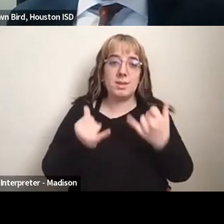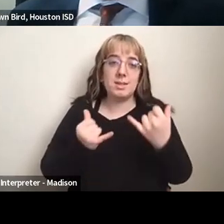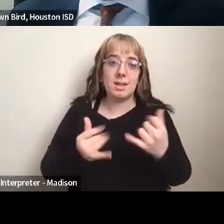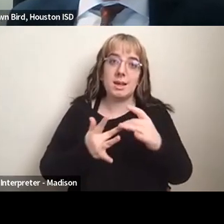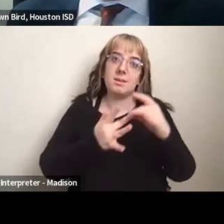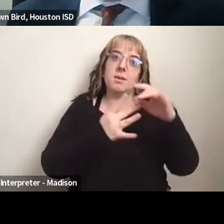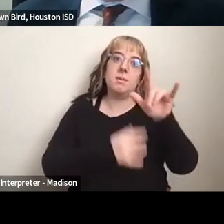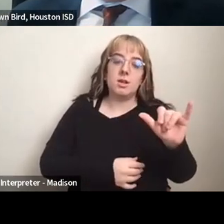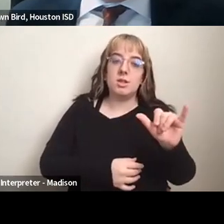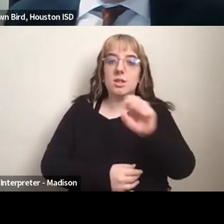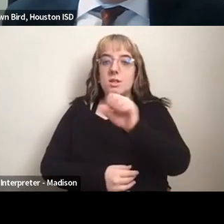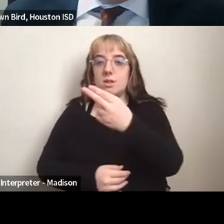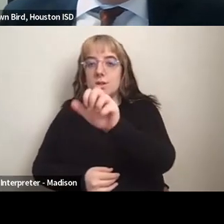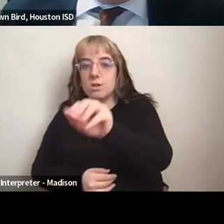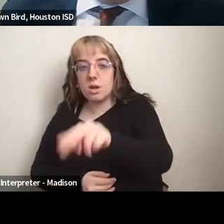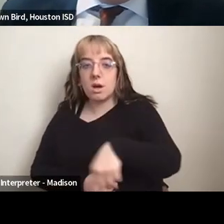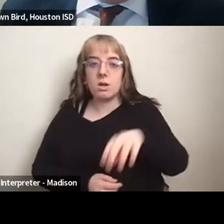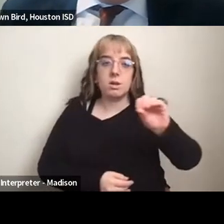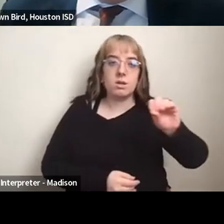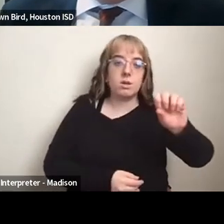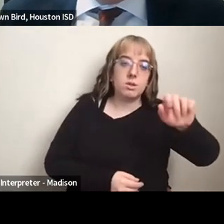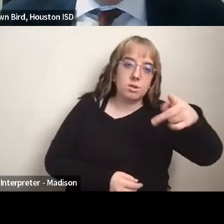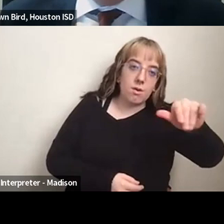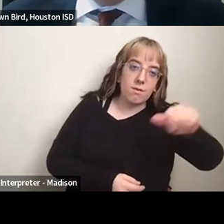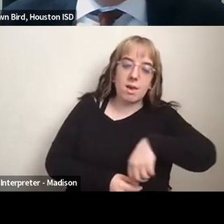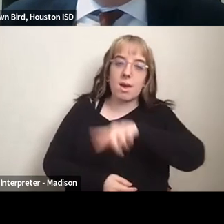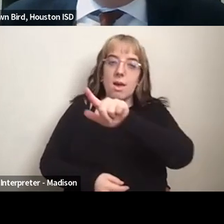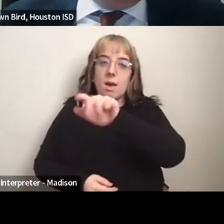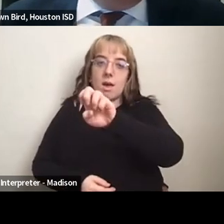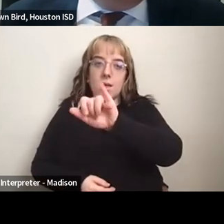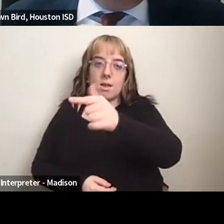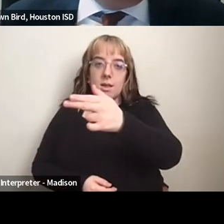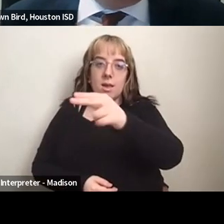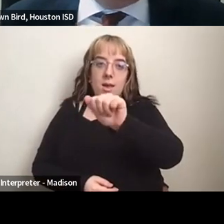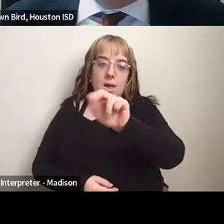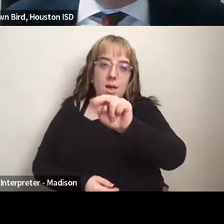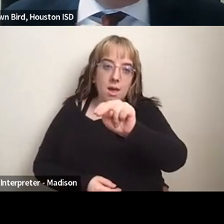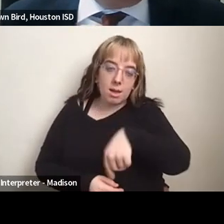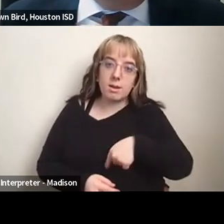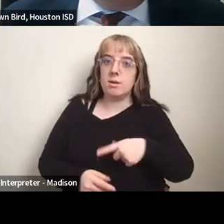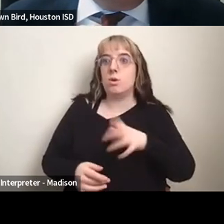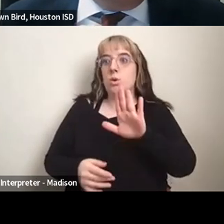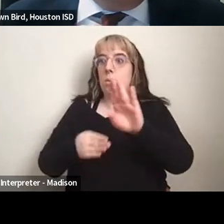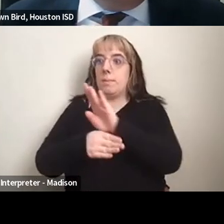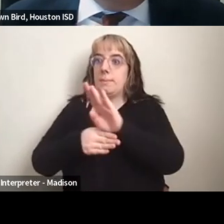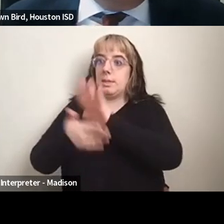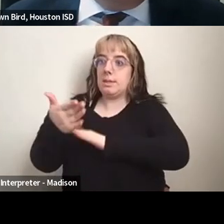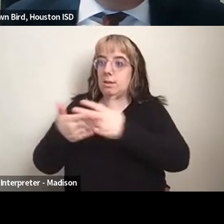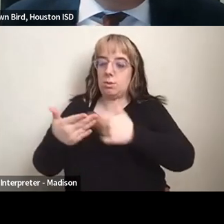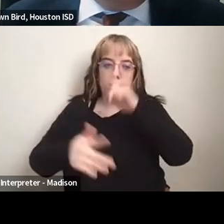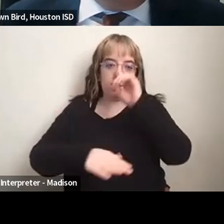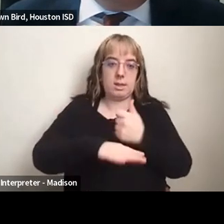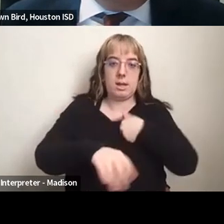especially Sean, Sophia, Leanne, you taking the time out of your very busy district schedules to give some insight